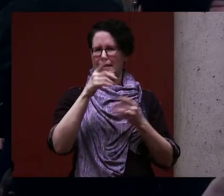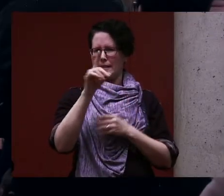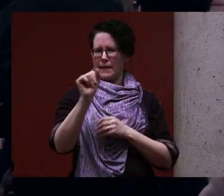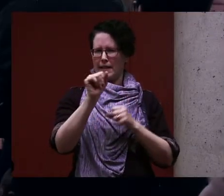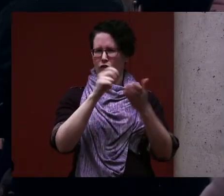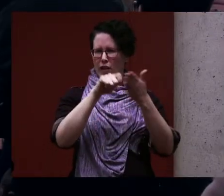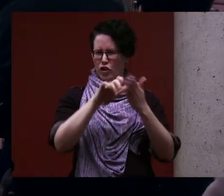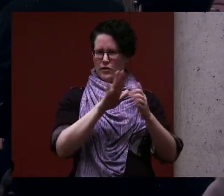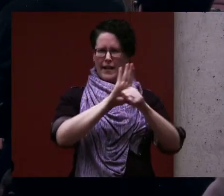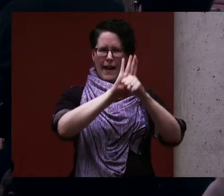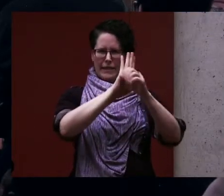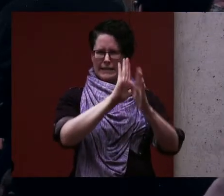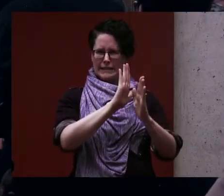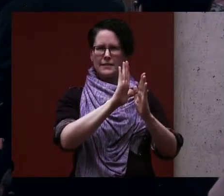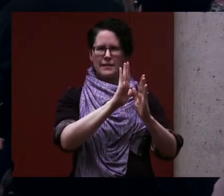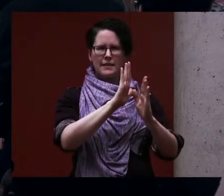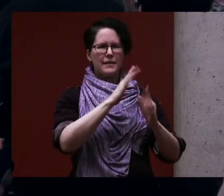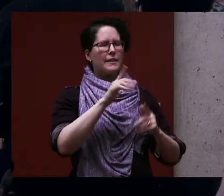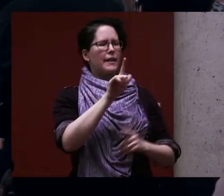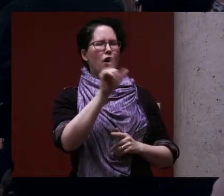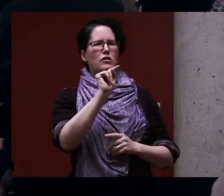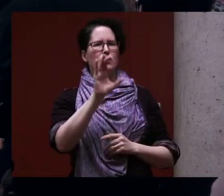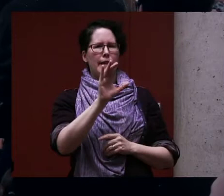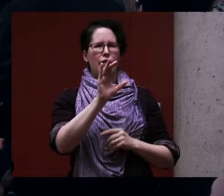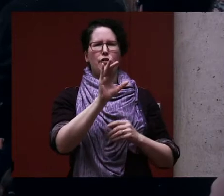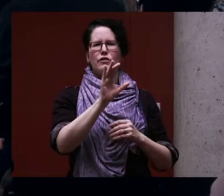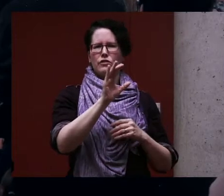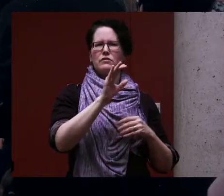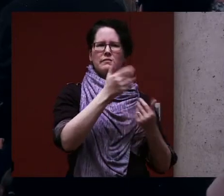So, Vicki, what do you feel are the benefits of living in a long-term care facility?